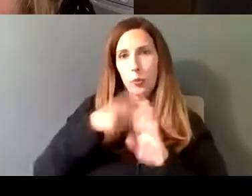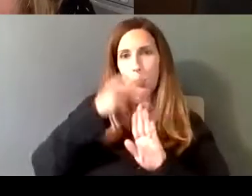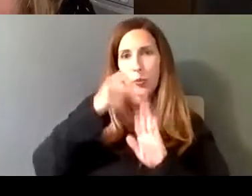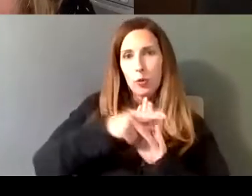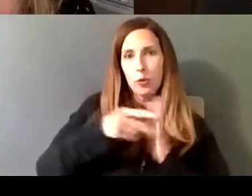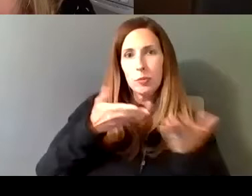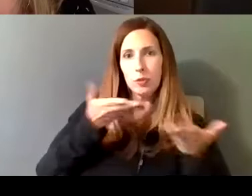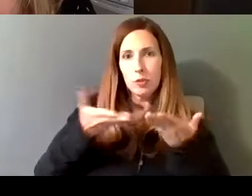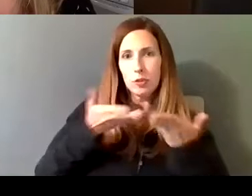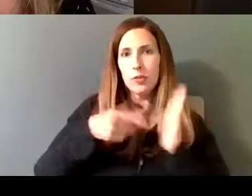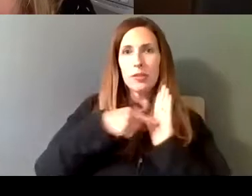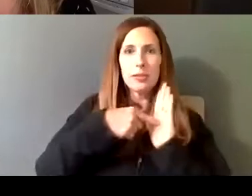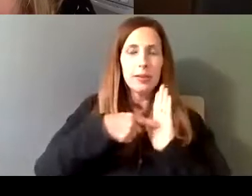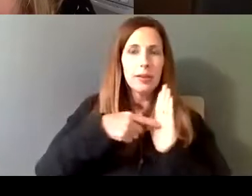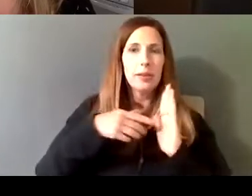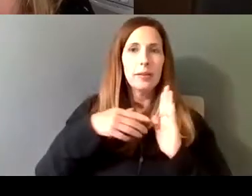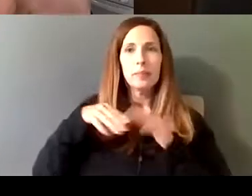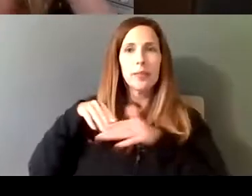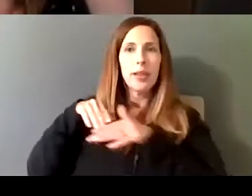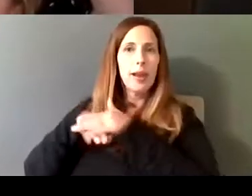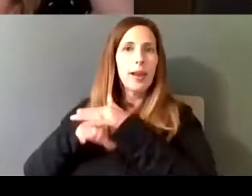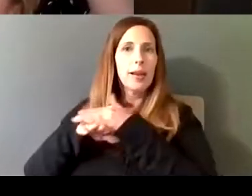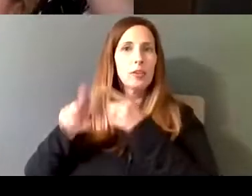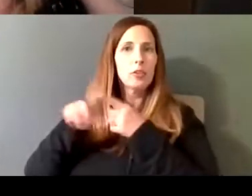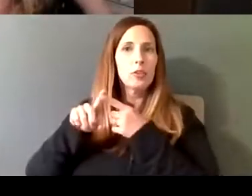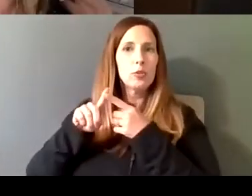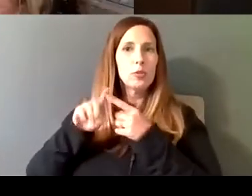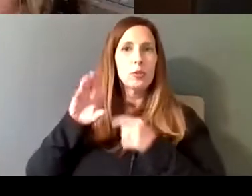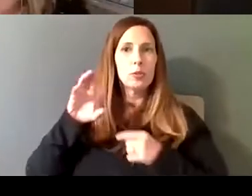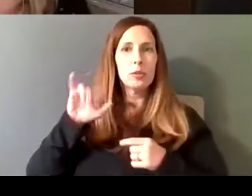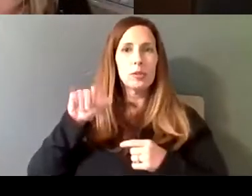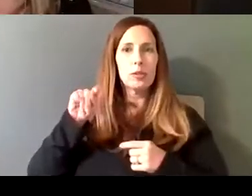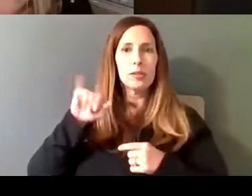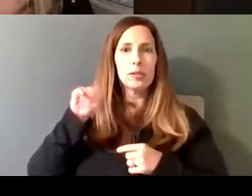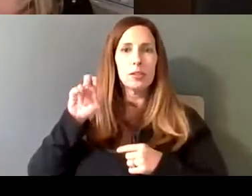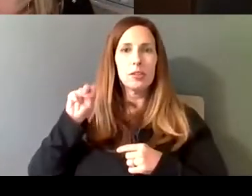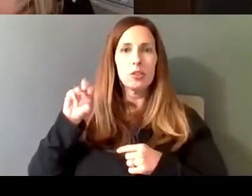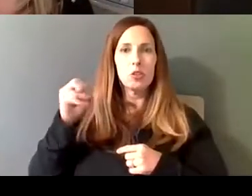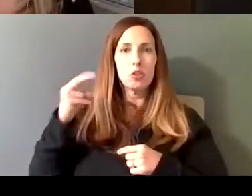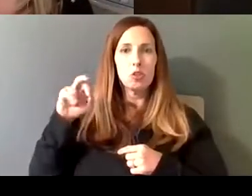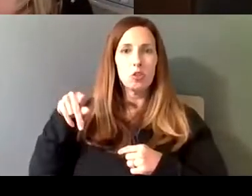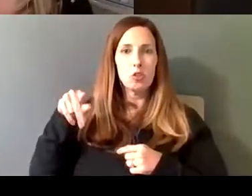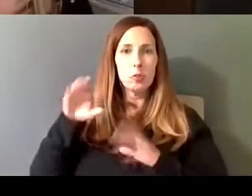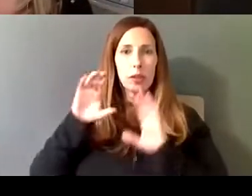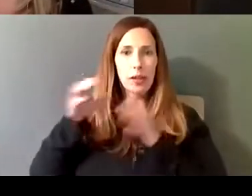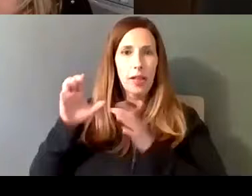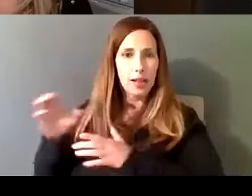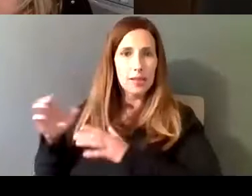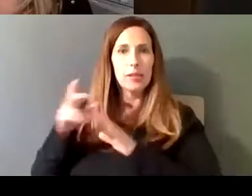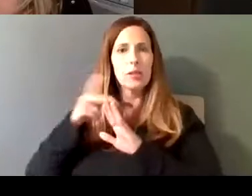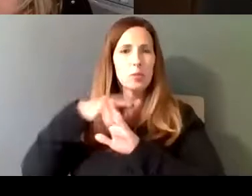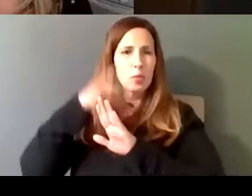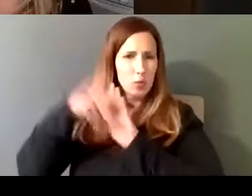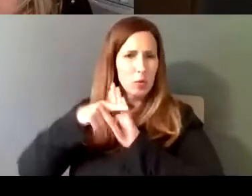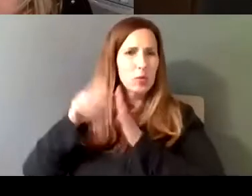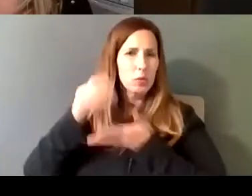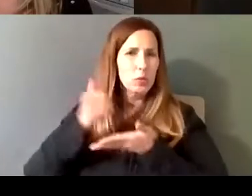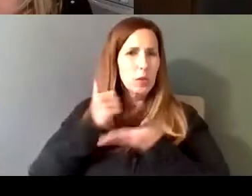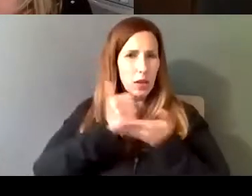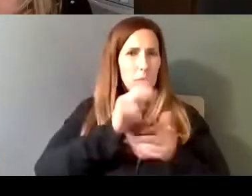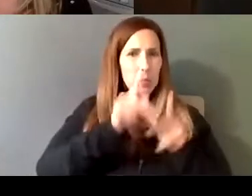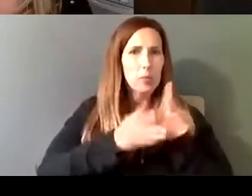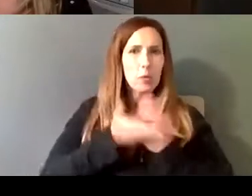like access to citizenship classes and programs that kind of assist people in their